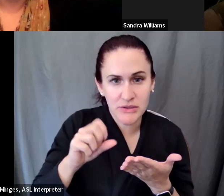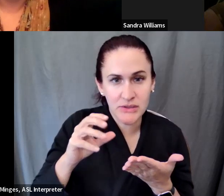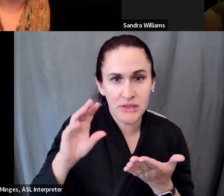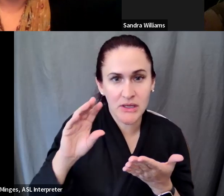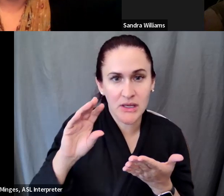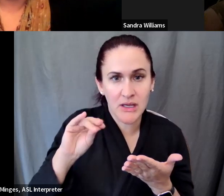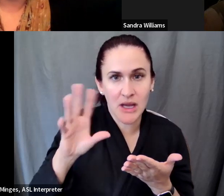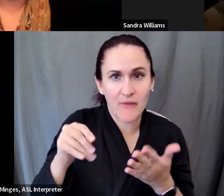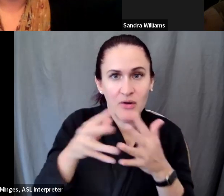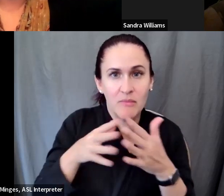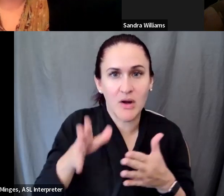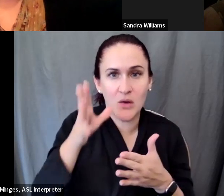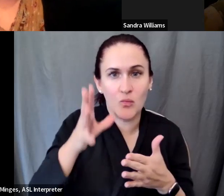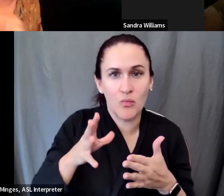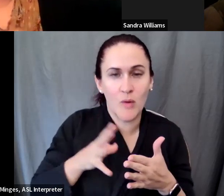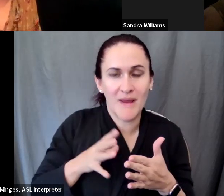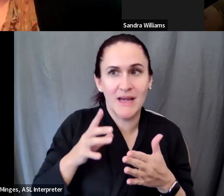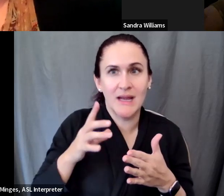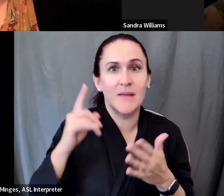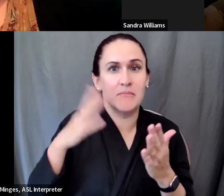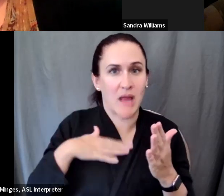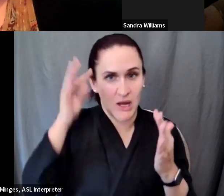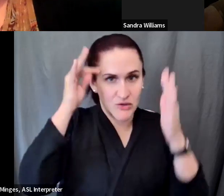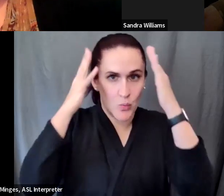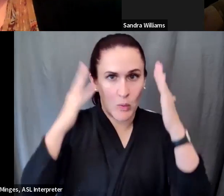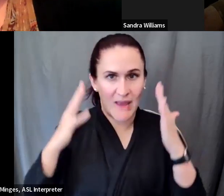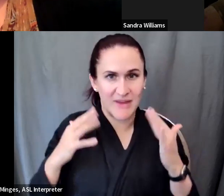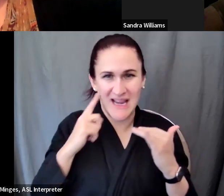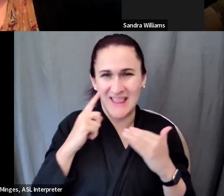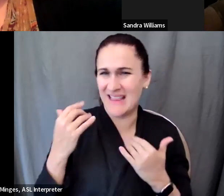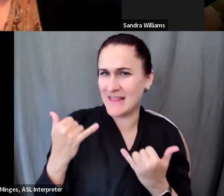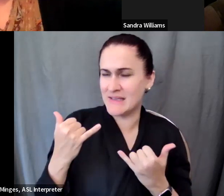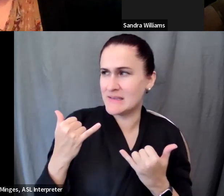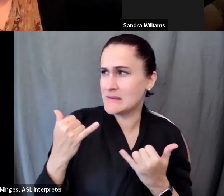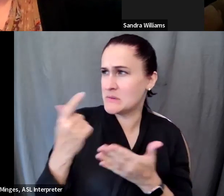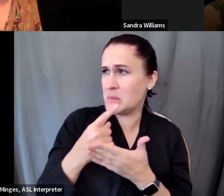think that this week it is some sort of copper.